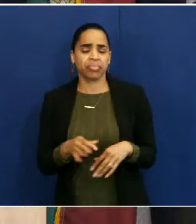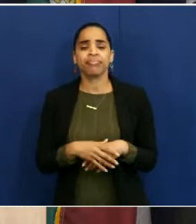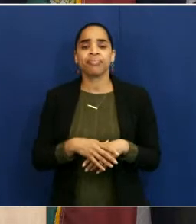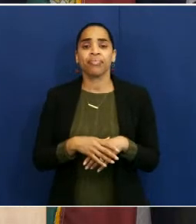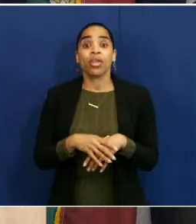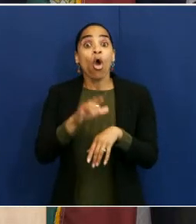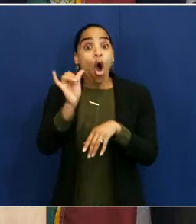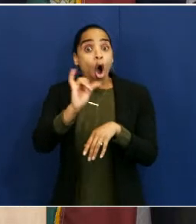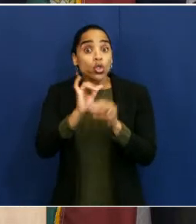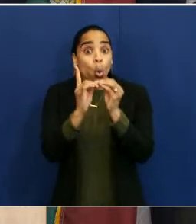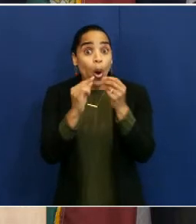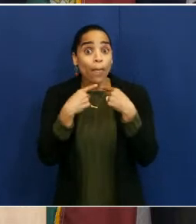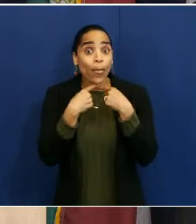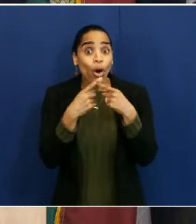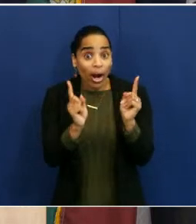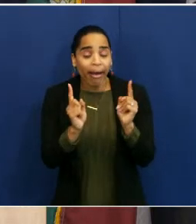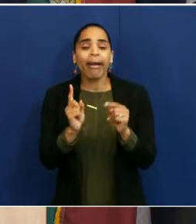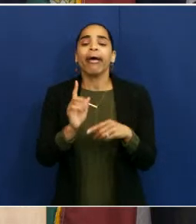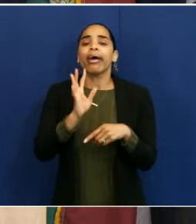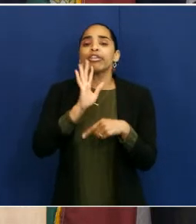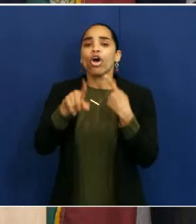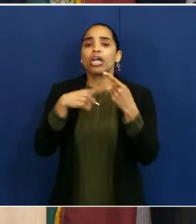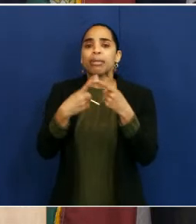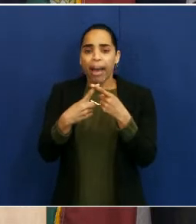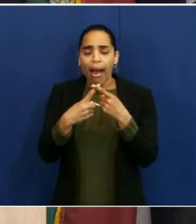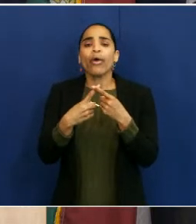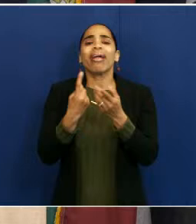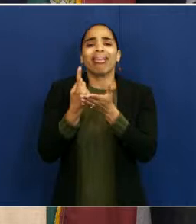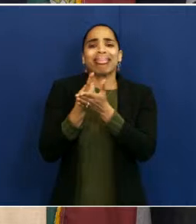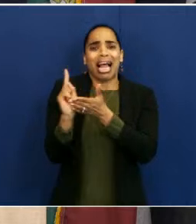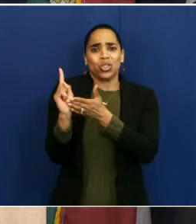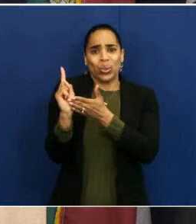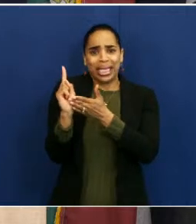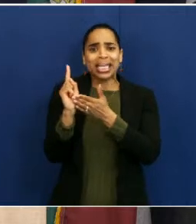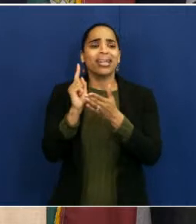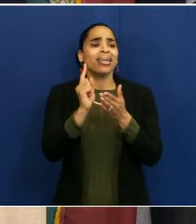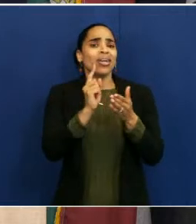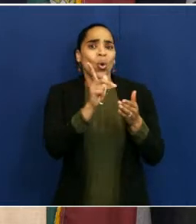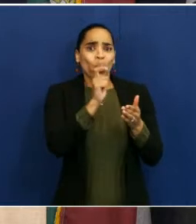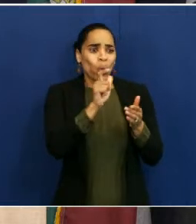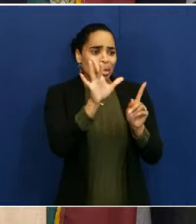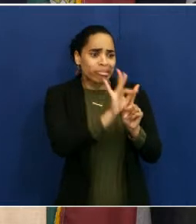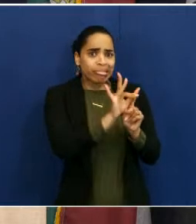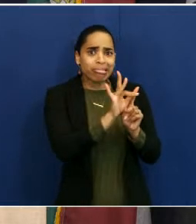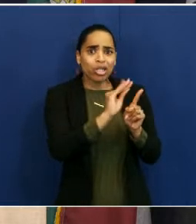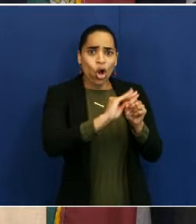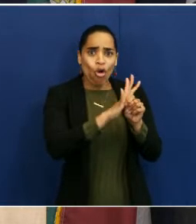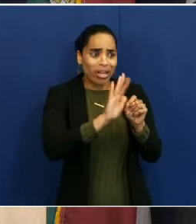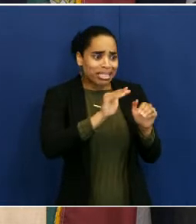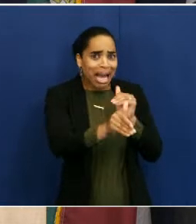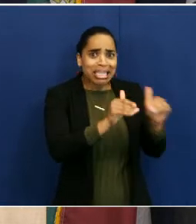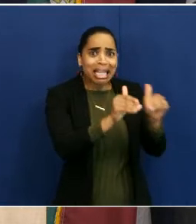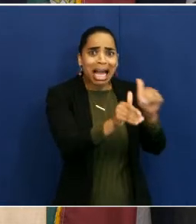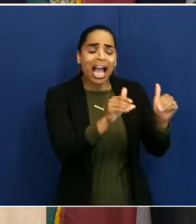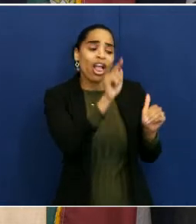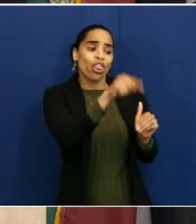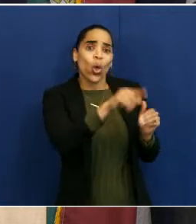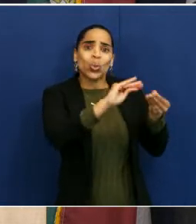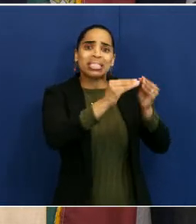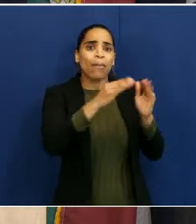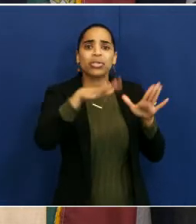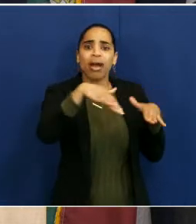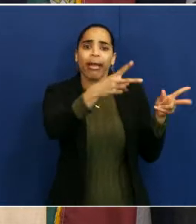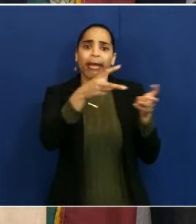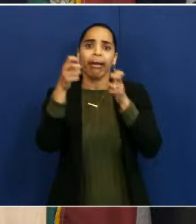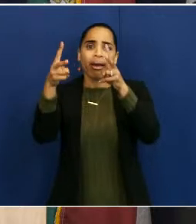week we talked about some backlog in the number of COVID deaths and some adjustments that were been made. As a part of our ongoing quality